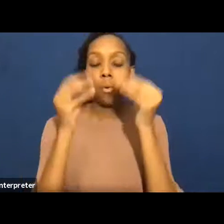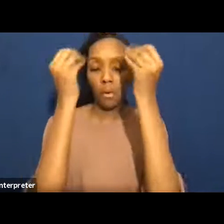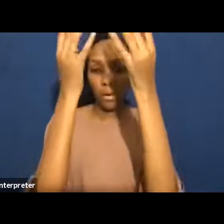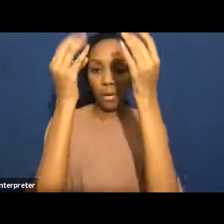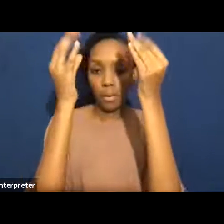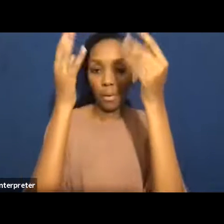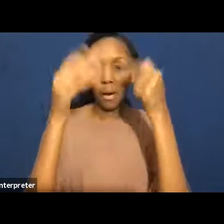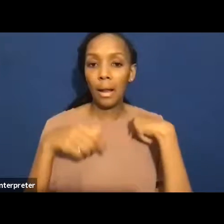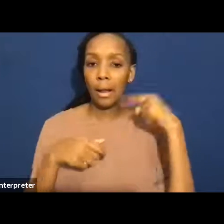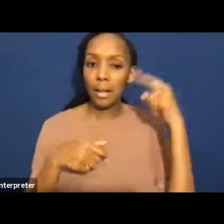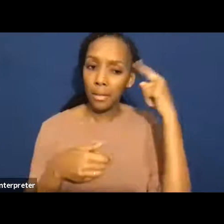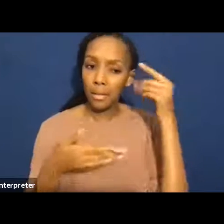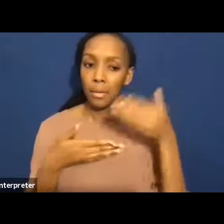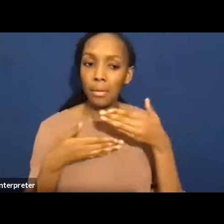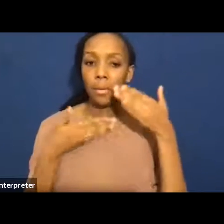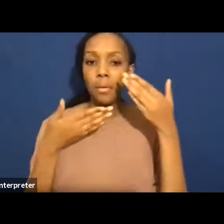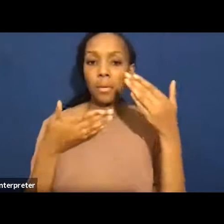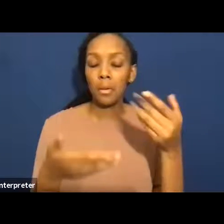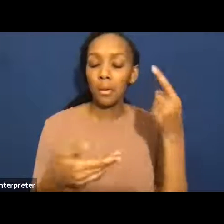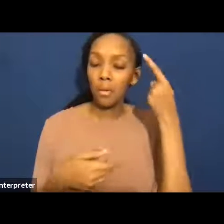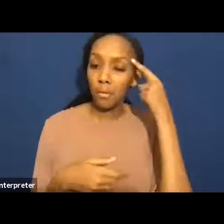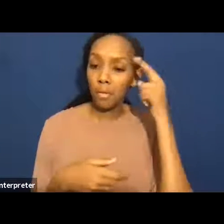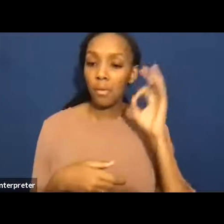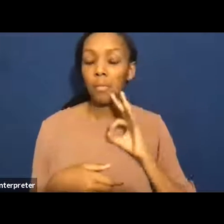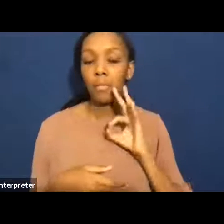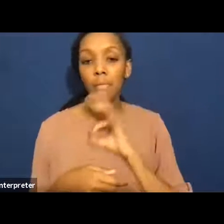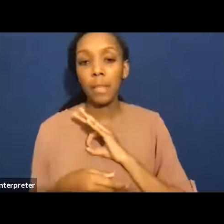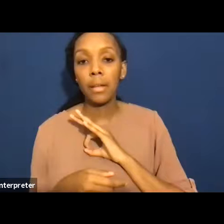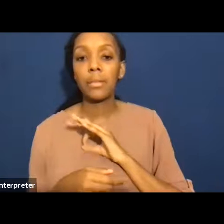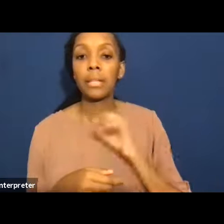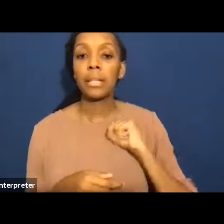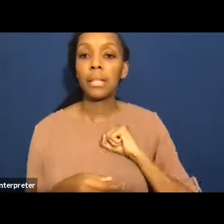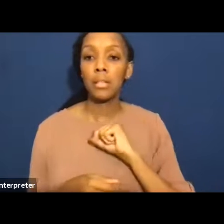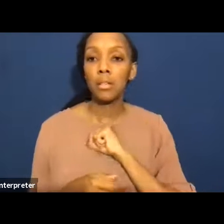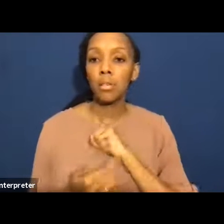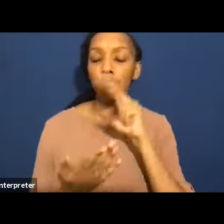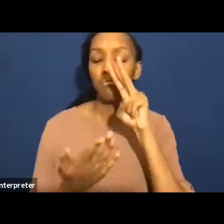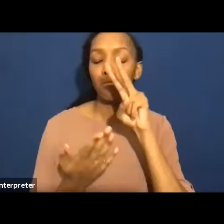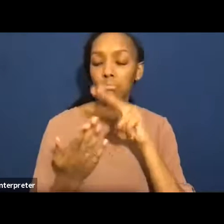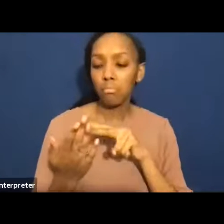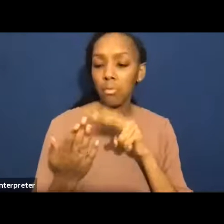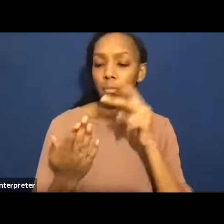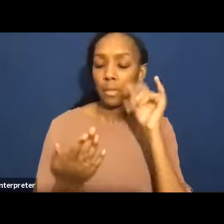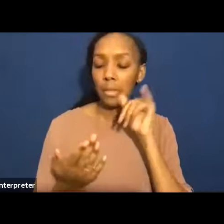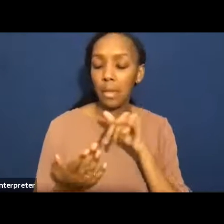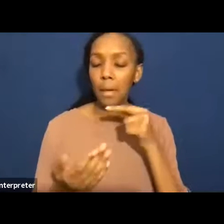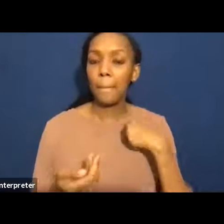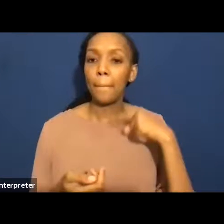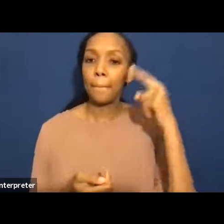provided within one of the faculty senates where they were looking at, but I think that there's more